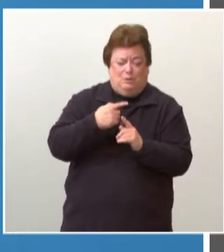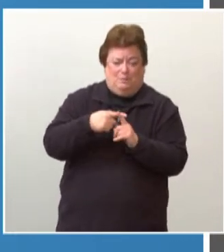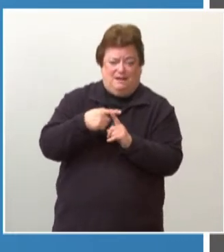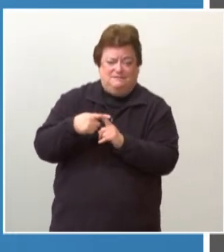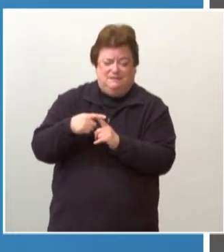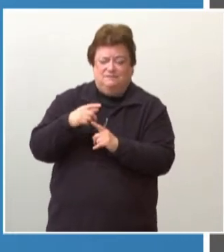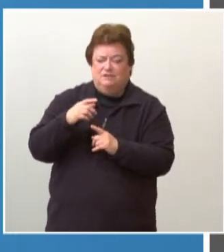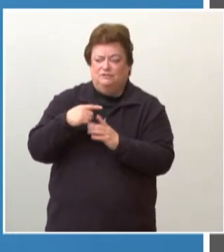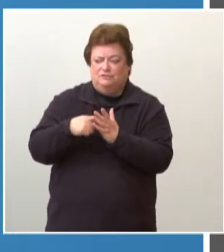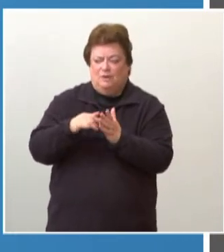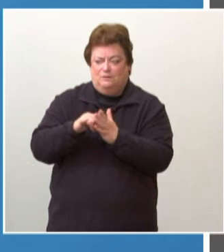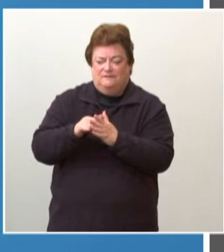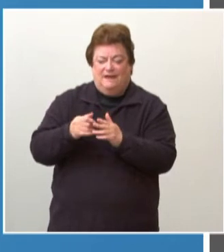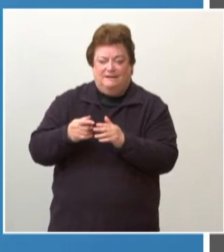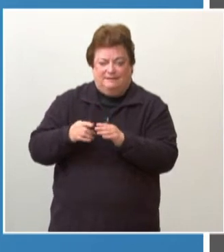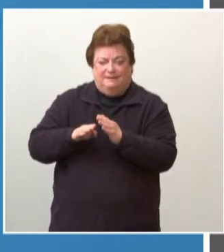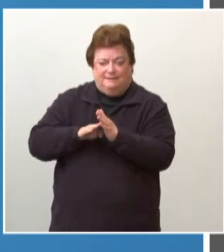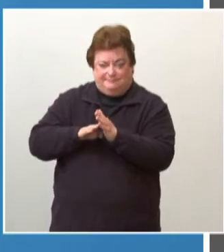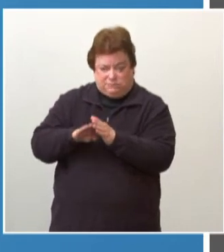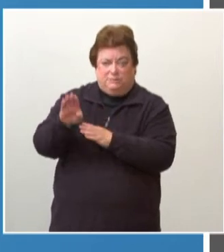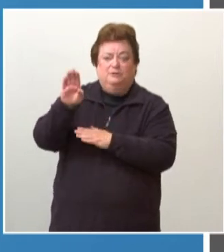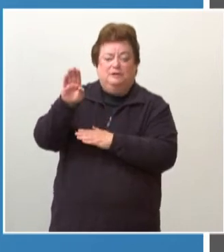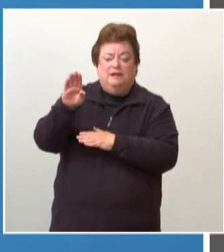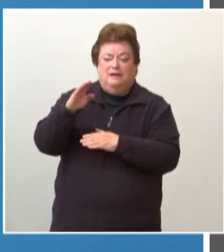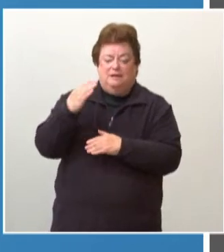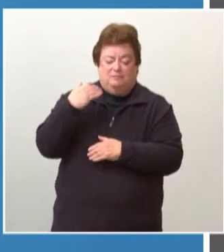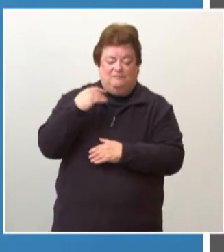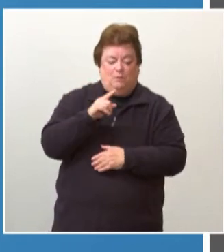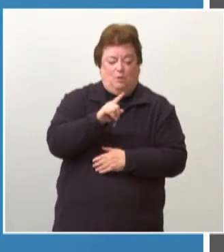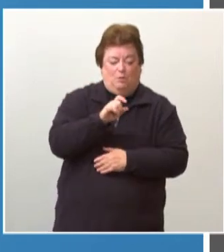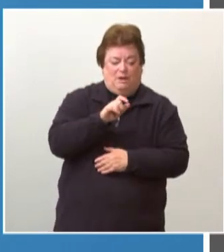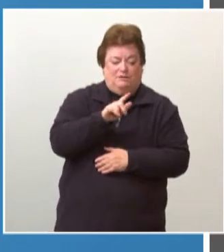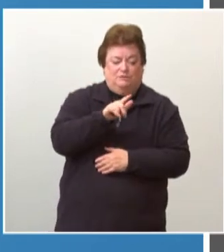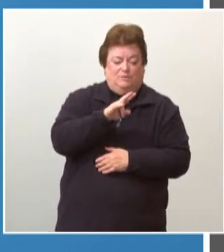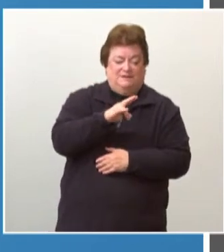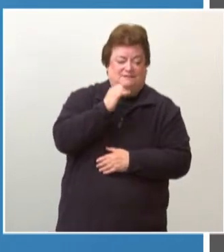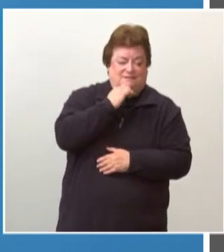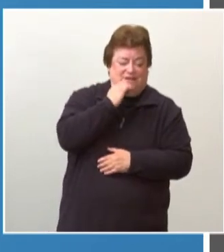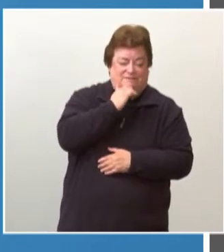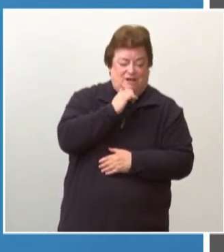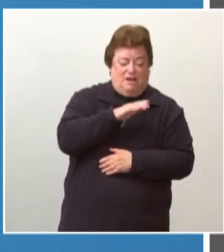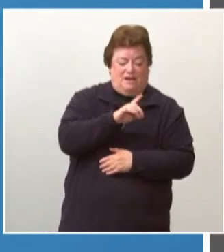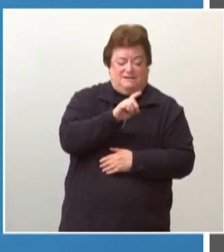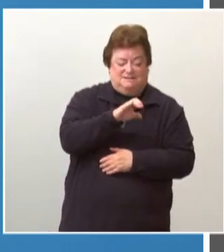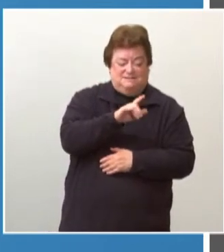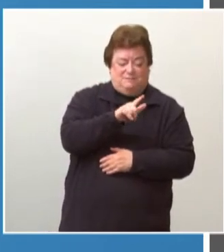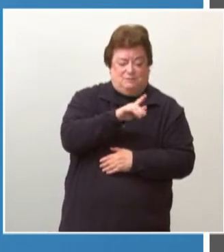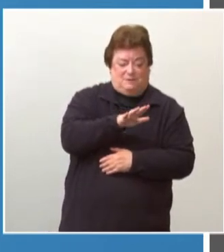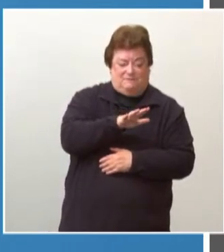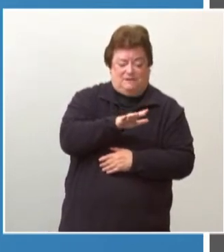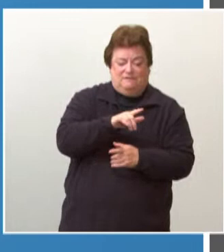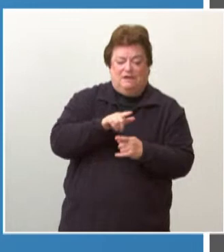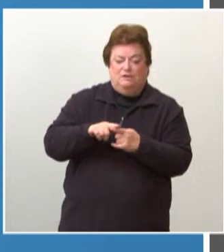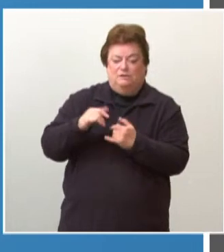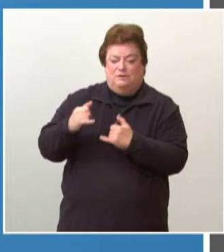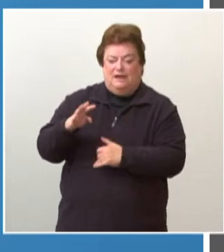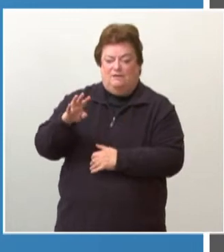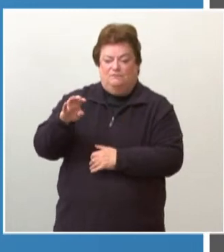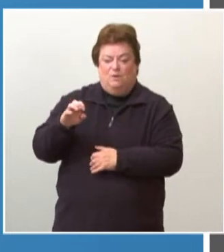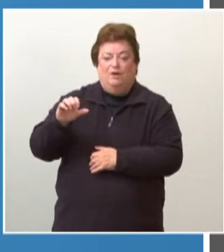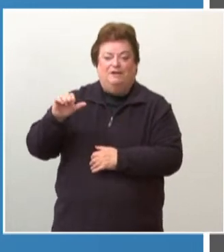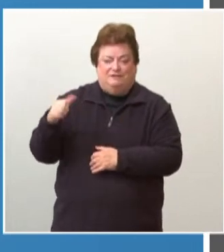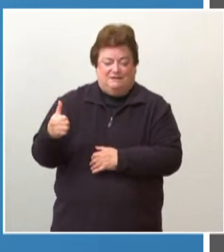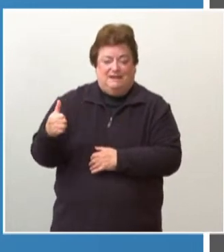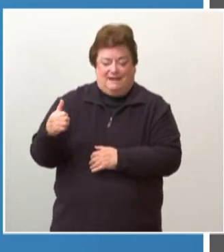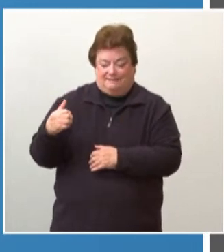shows this sharp increase. The average rose from 127 per day on December 26th to 410